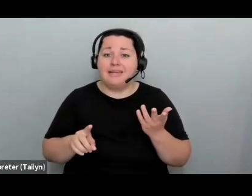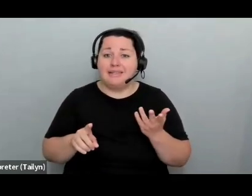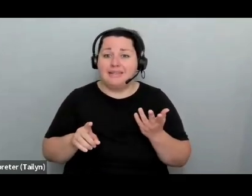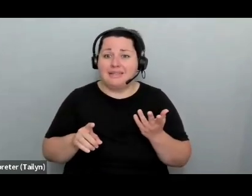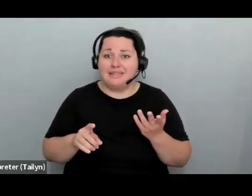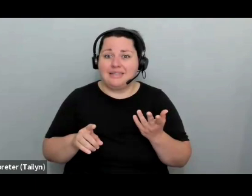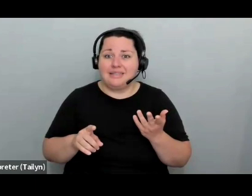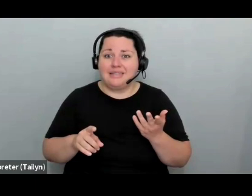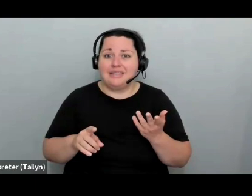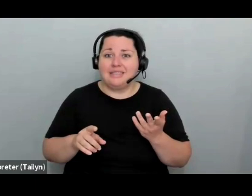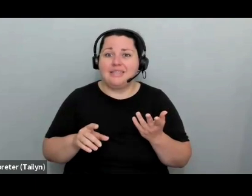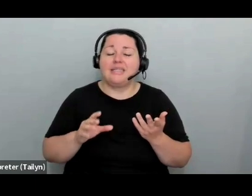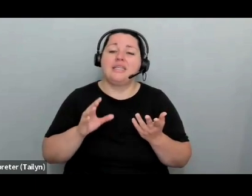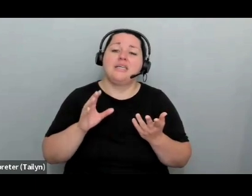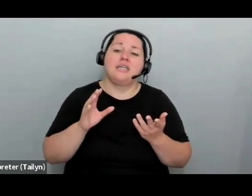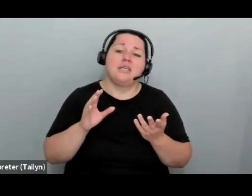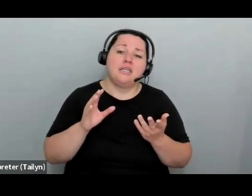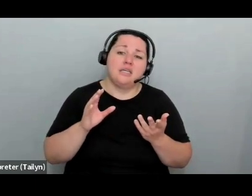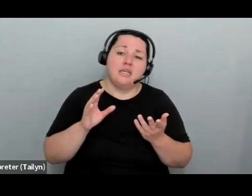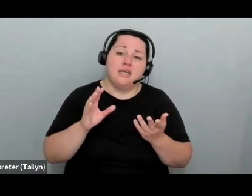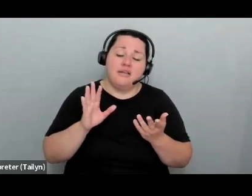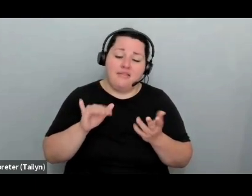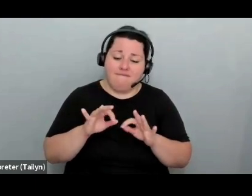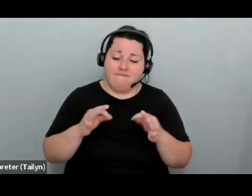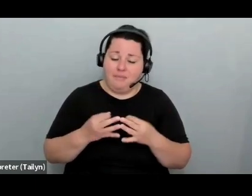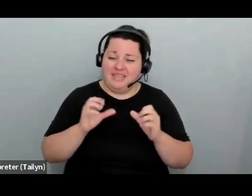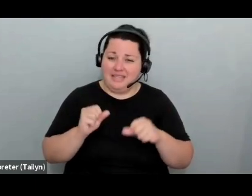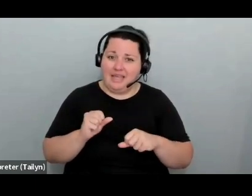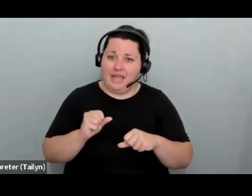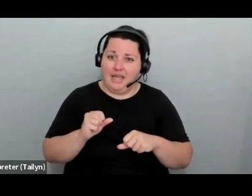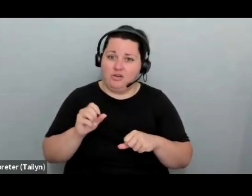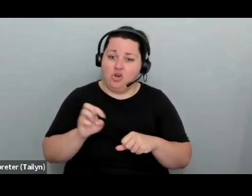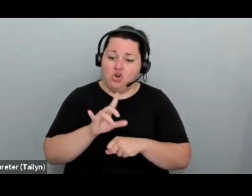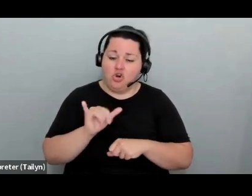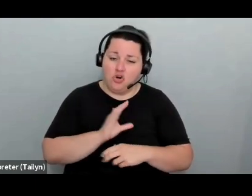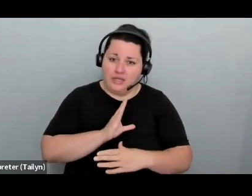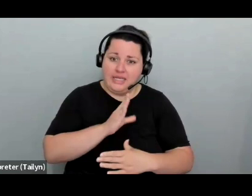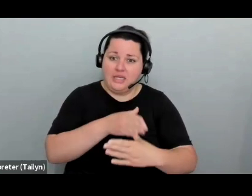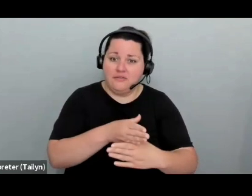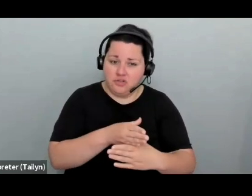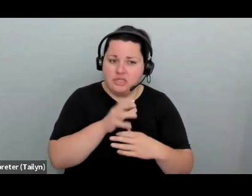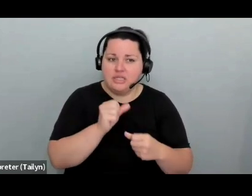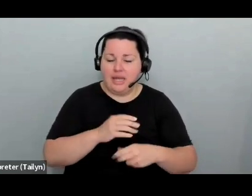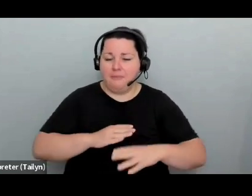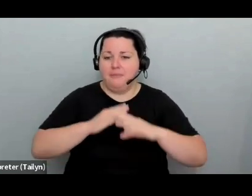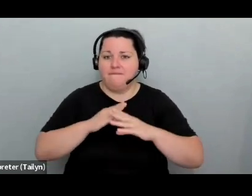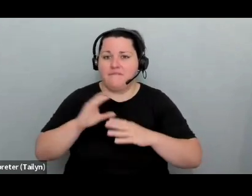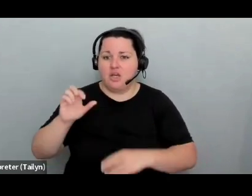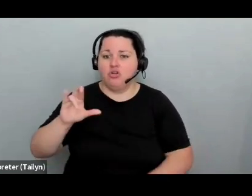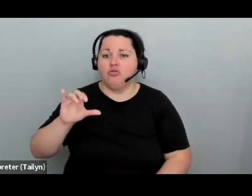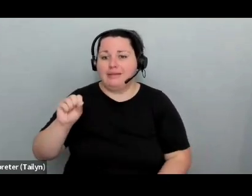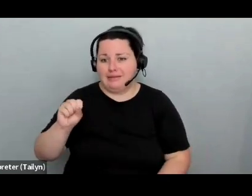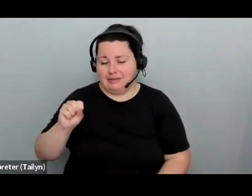that's where the family can do early intervention and could prevent a crisis that is fixing